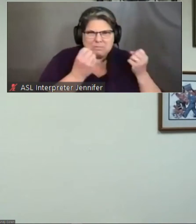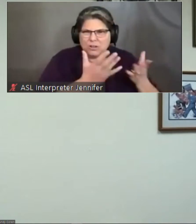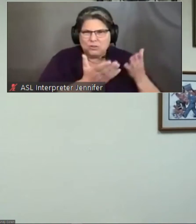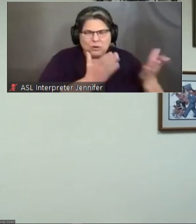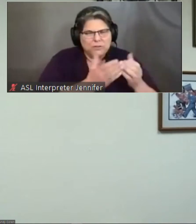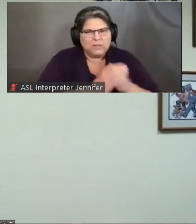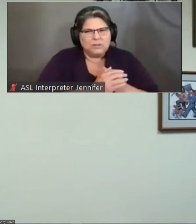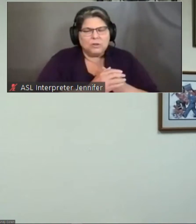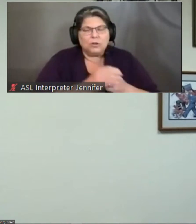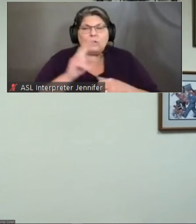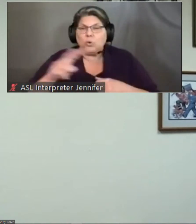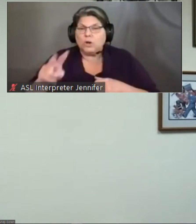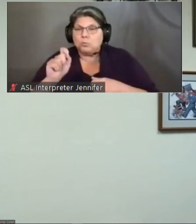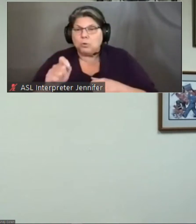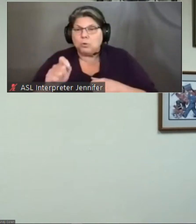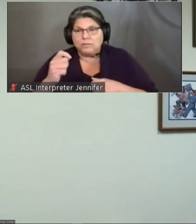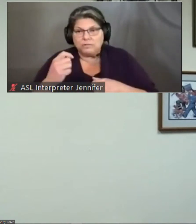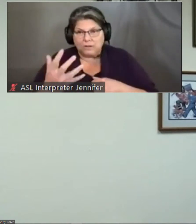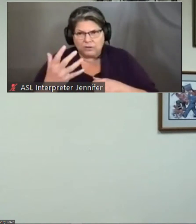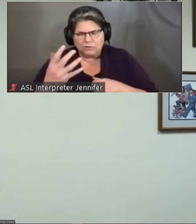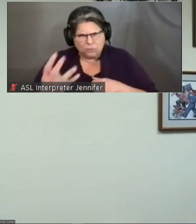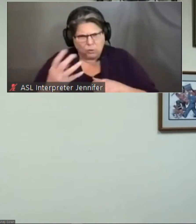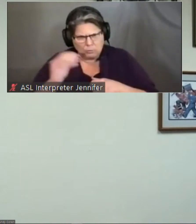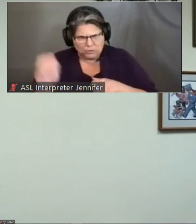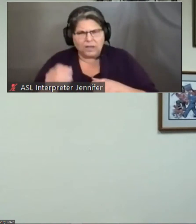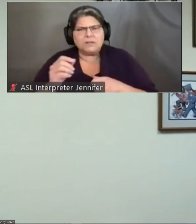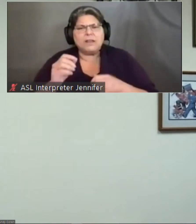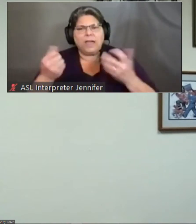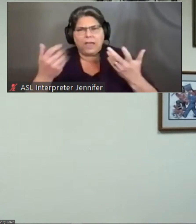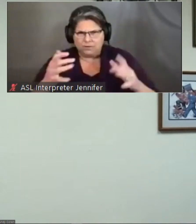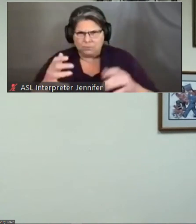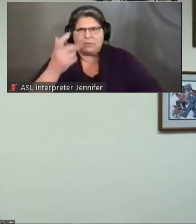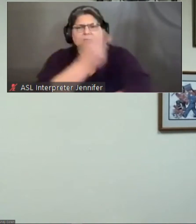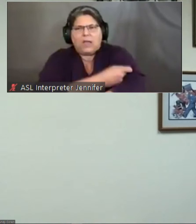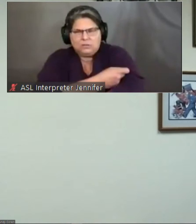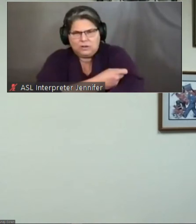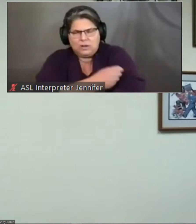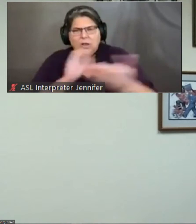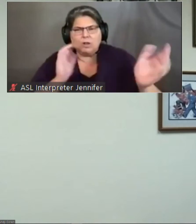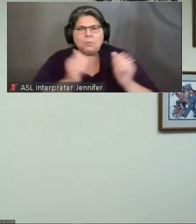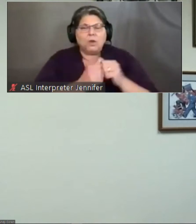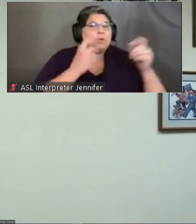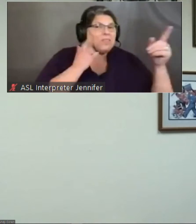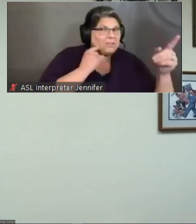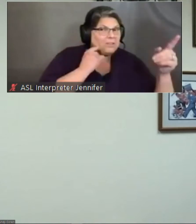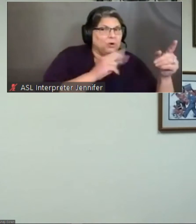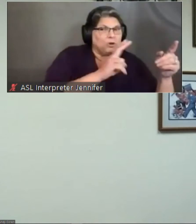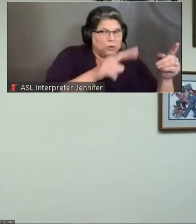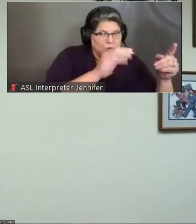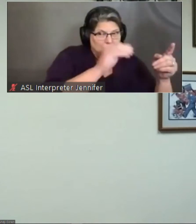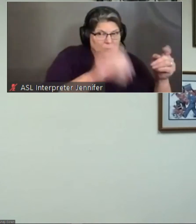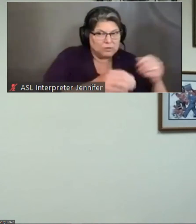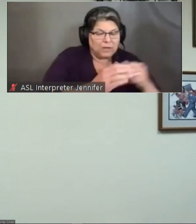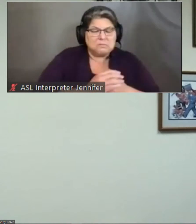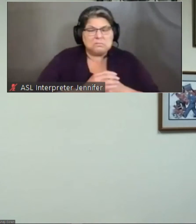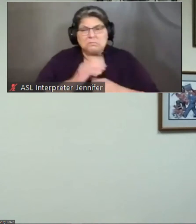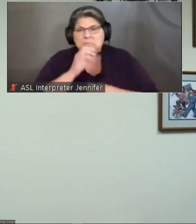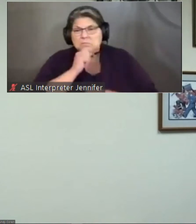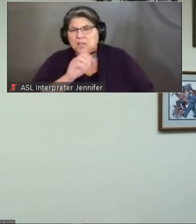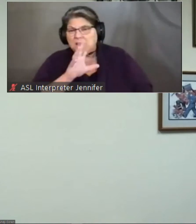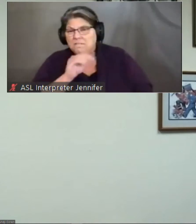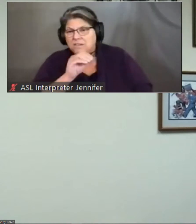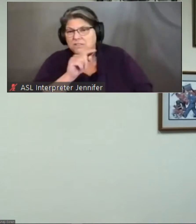42.5% of those over 65 have been vaccinated, compared to California 22%. 50 to